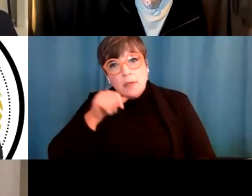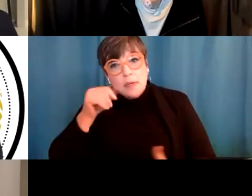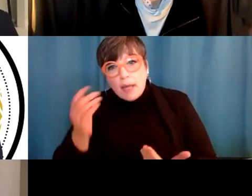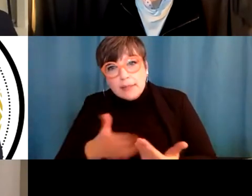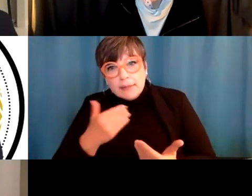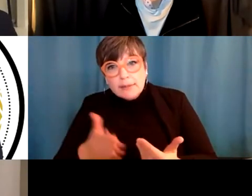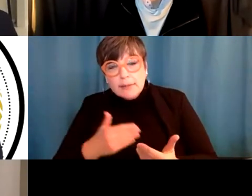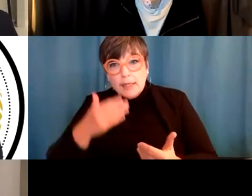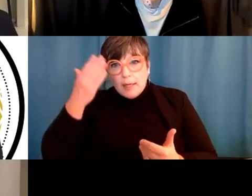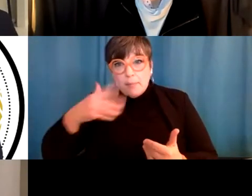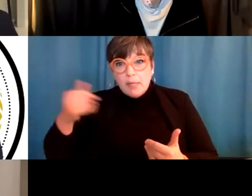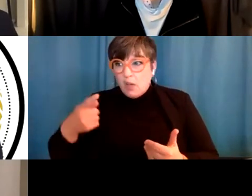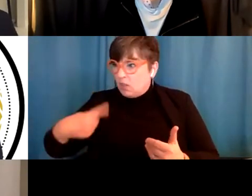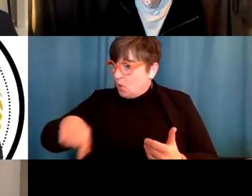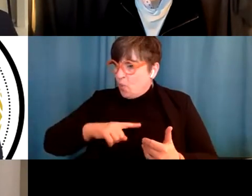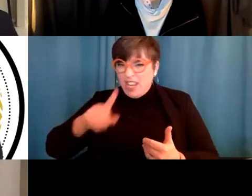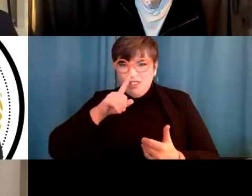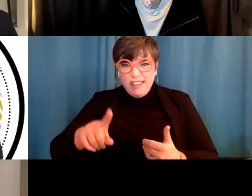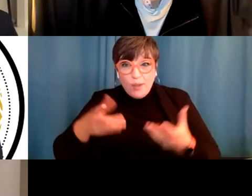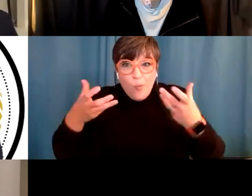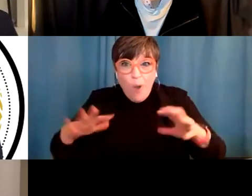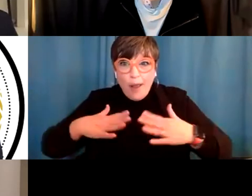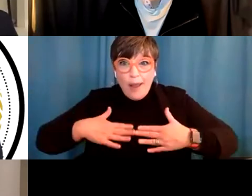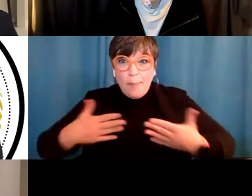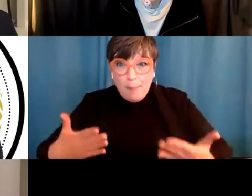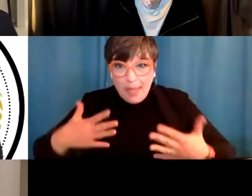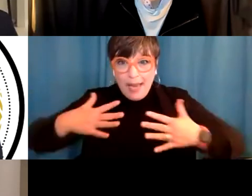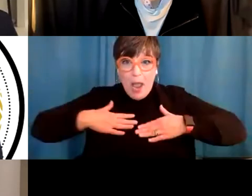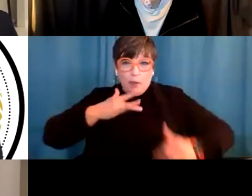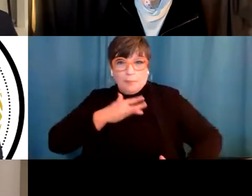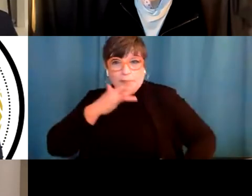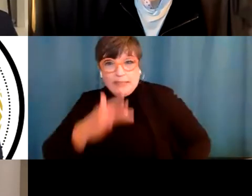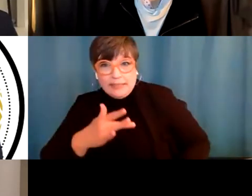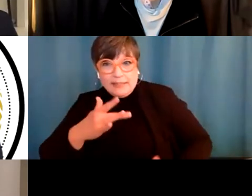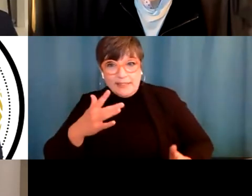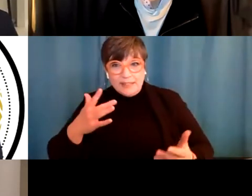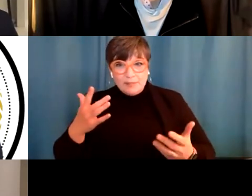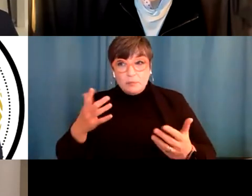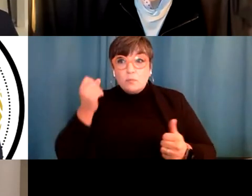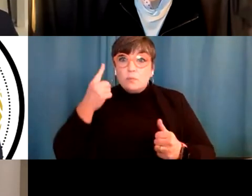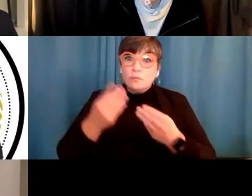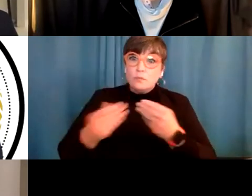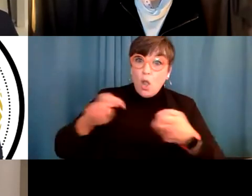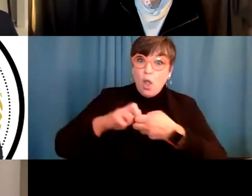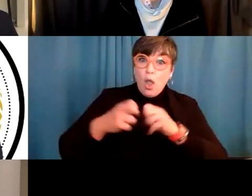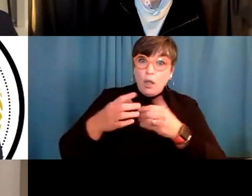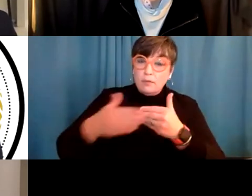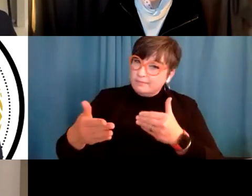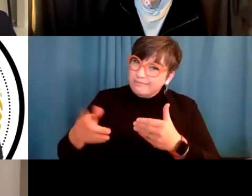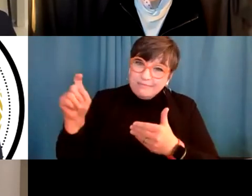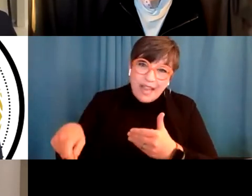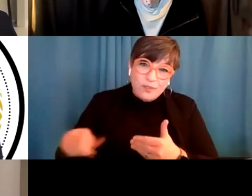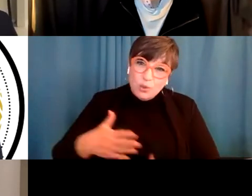we're going against our own nature as human beings. But yet, to solve some of these problems in the long term, that's exactly what we have to